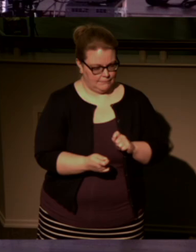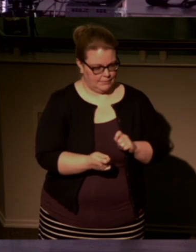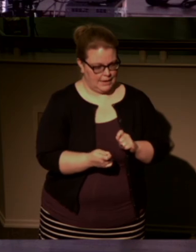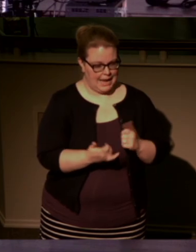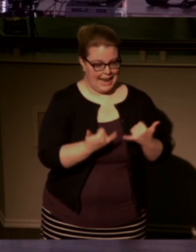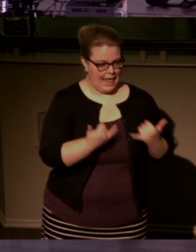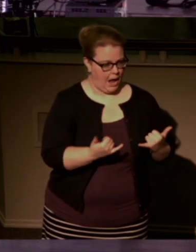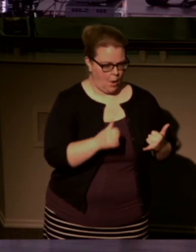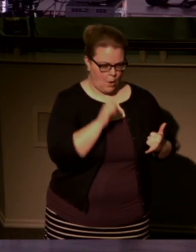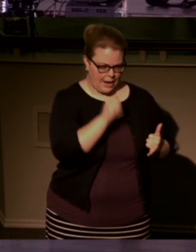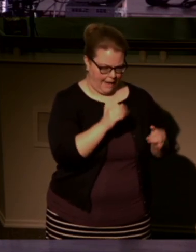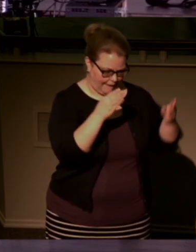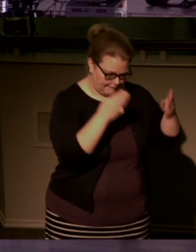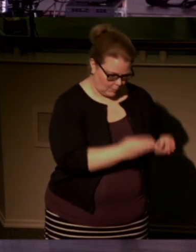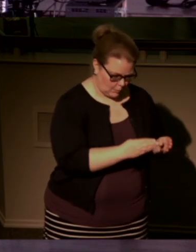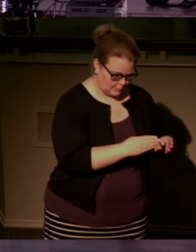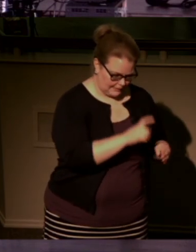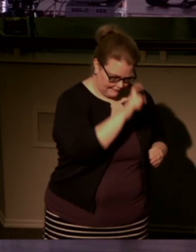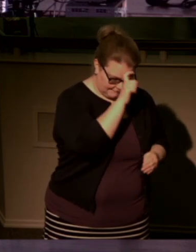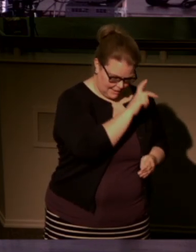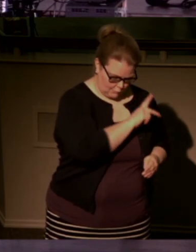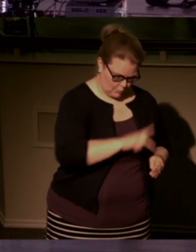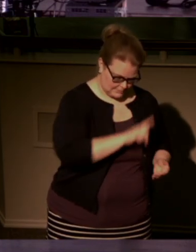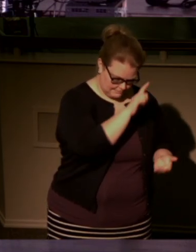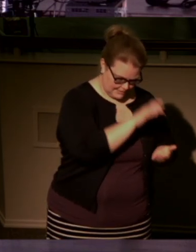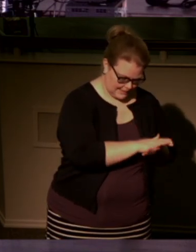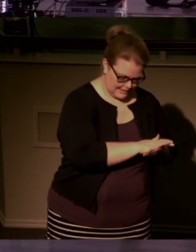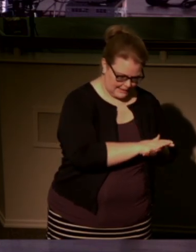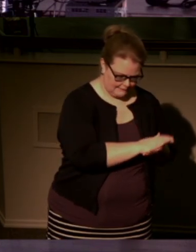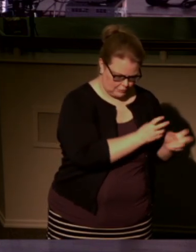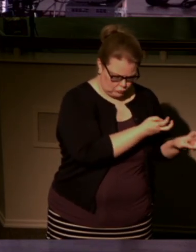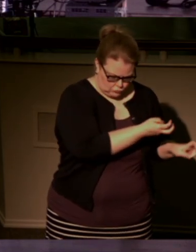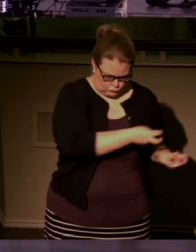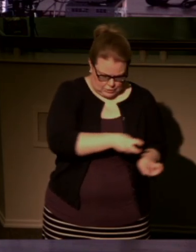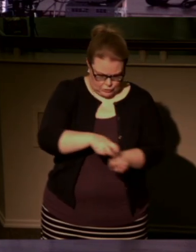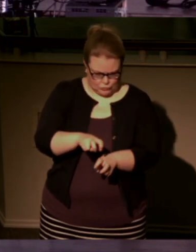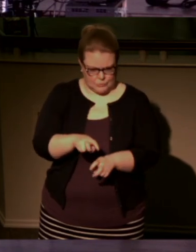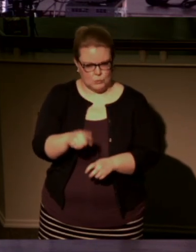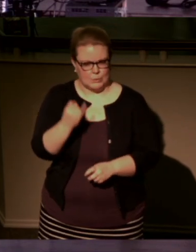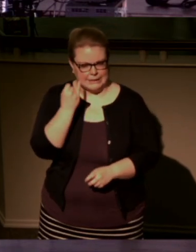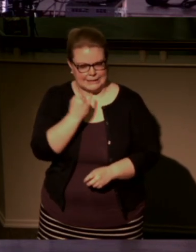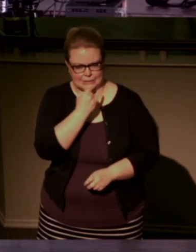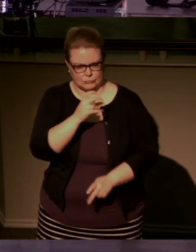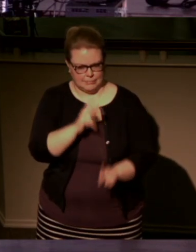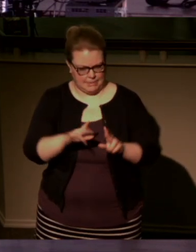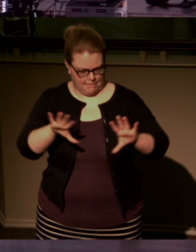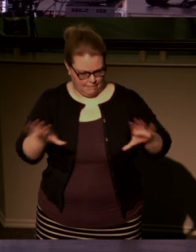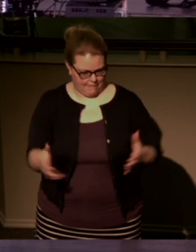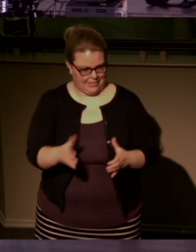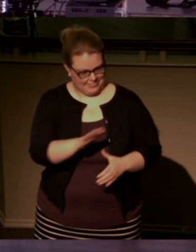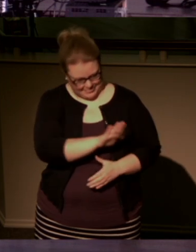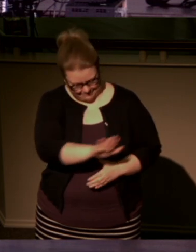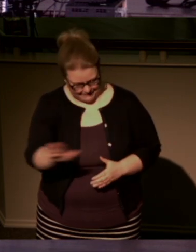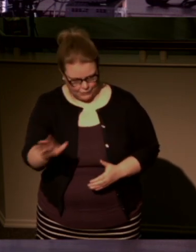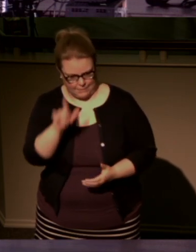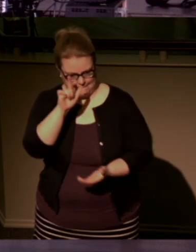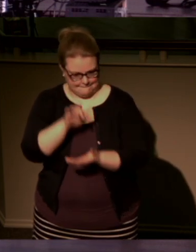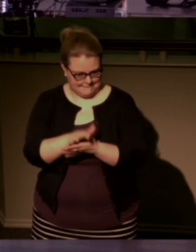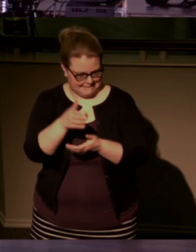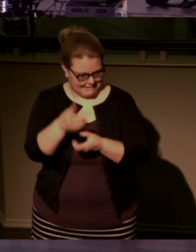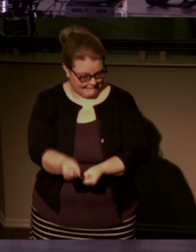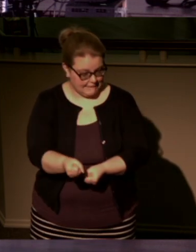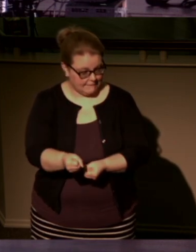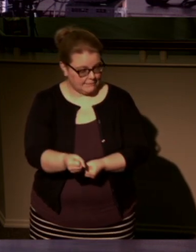to Israel's belief. There's a shift in the narrative that takes us down a new question. You see, we've